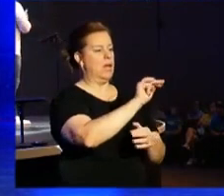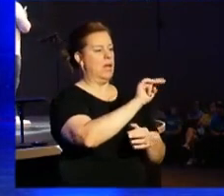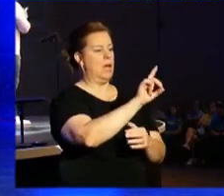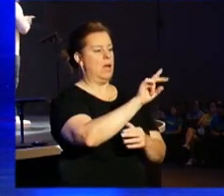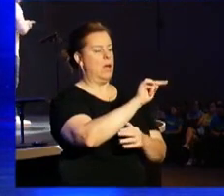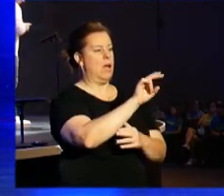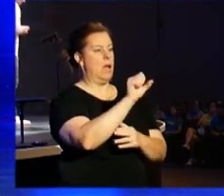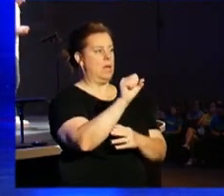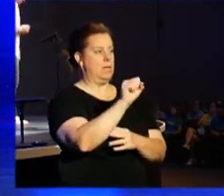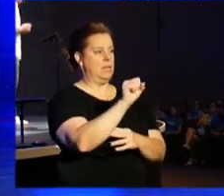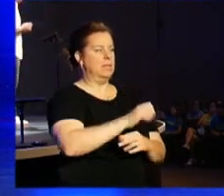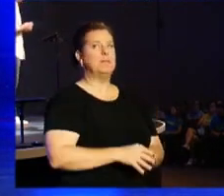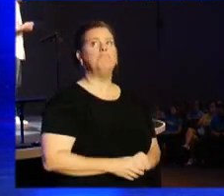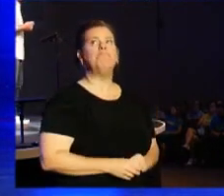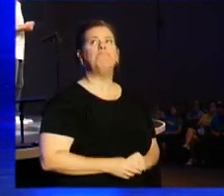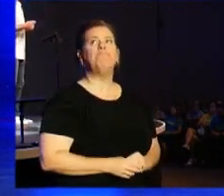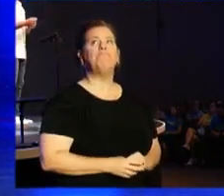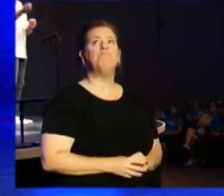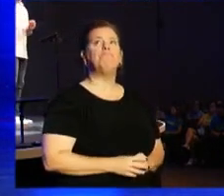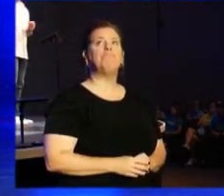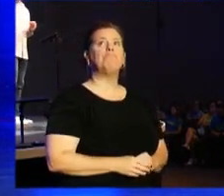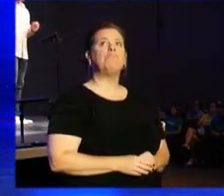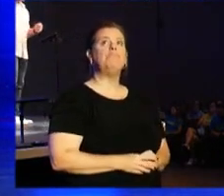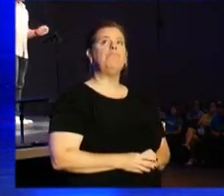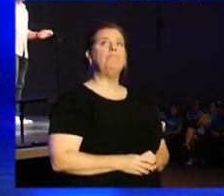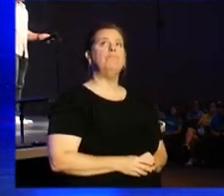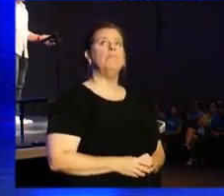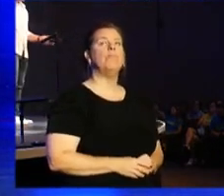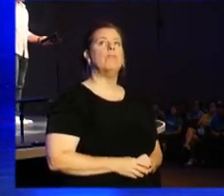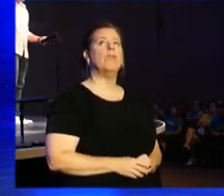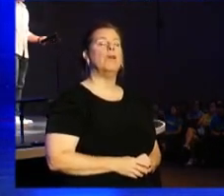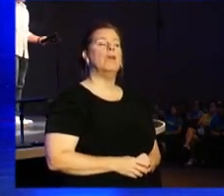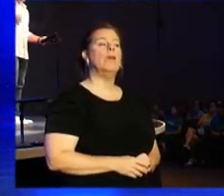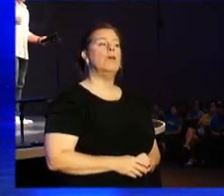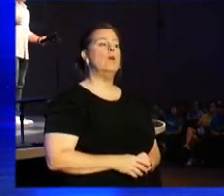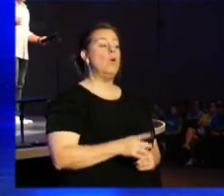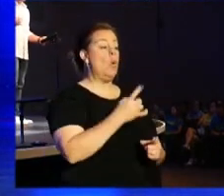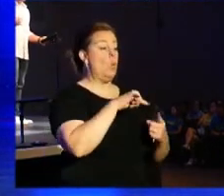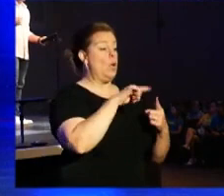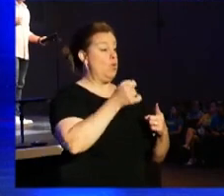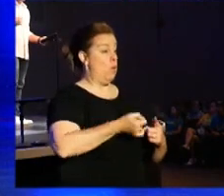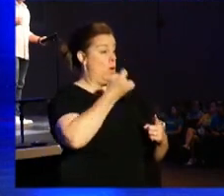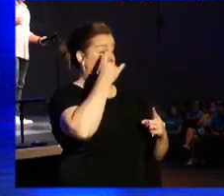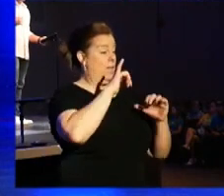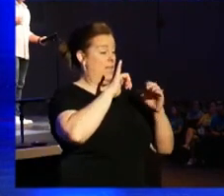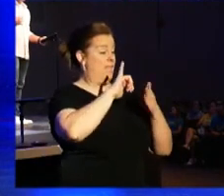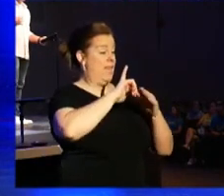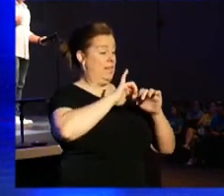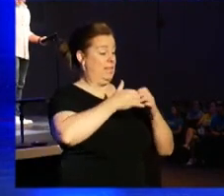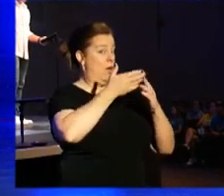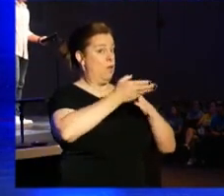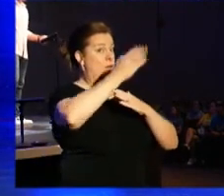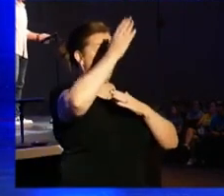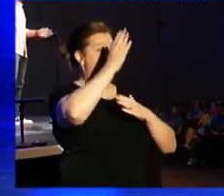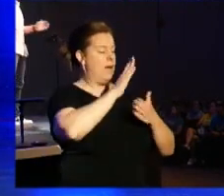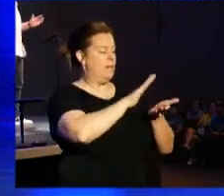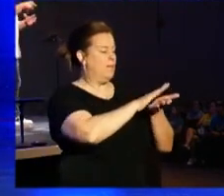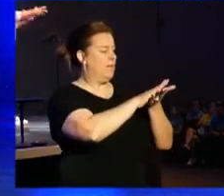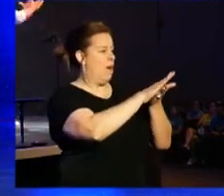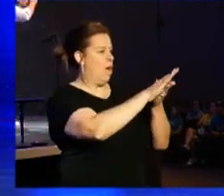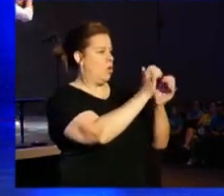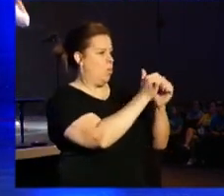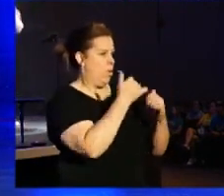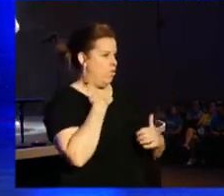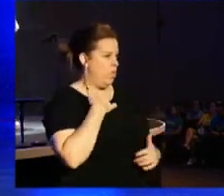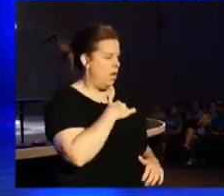kindness for you. When we understand that's how God's kind to us, when we understand